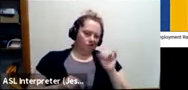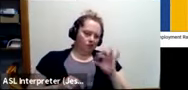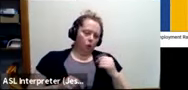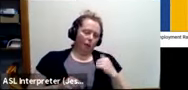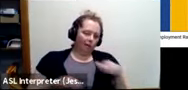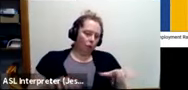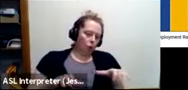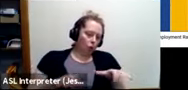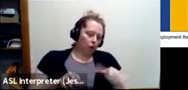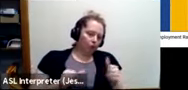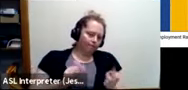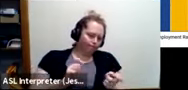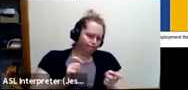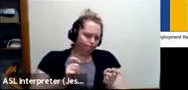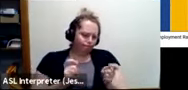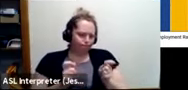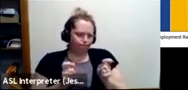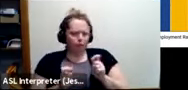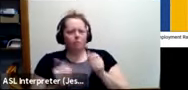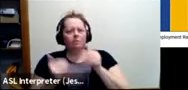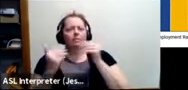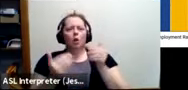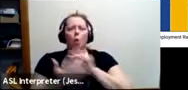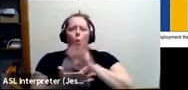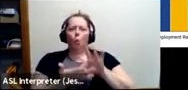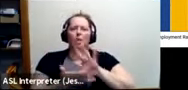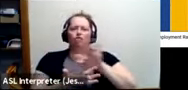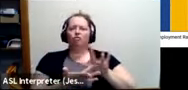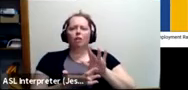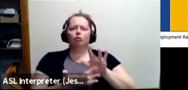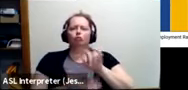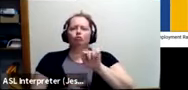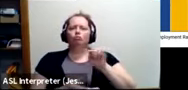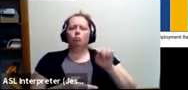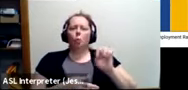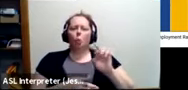reach out to them, connect to them, see what they're doing, and support.